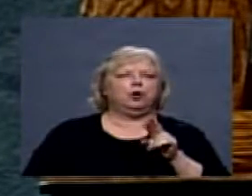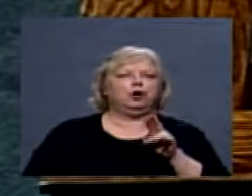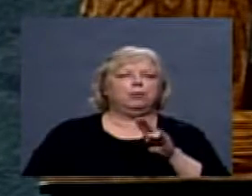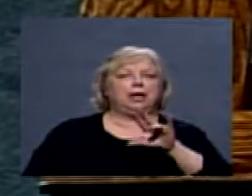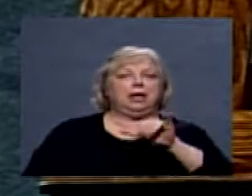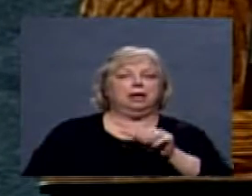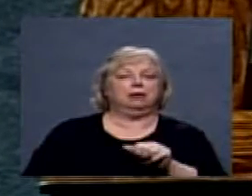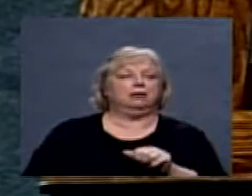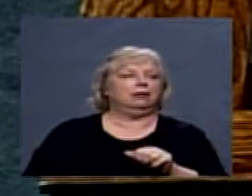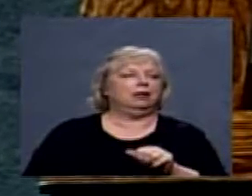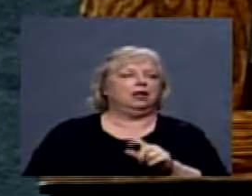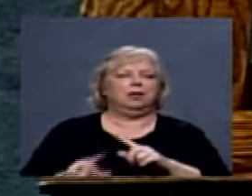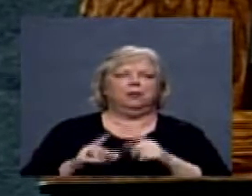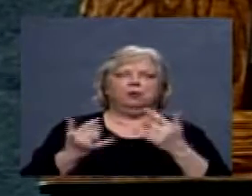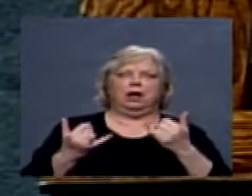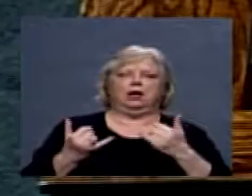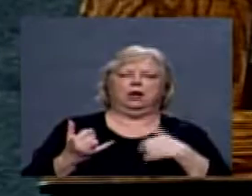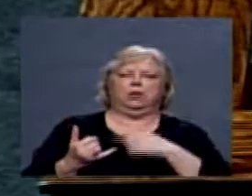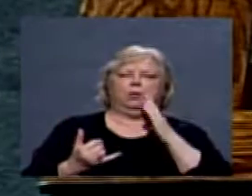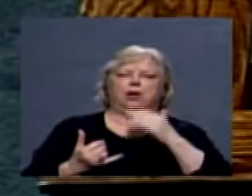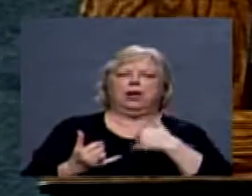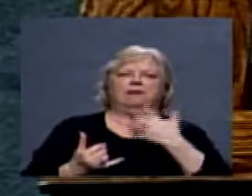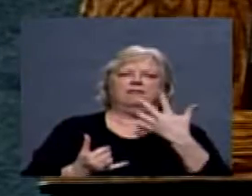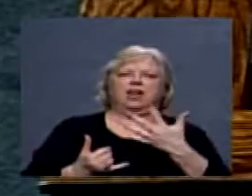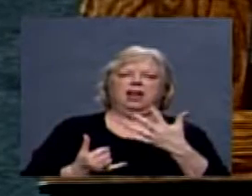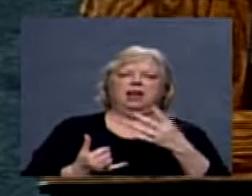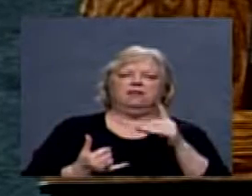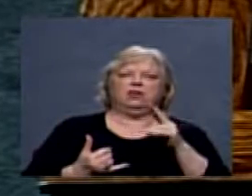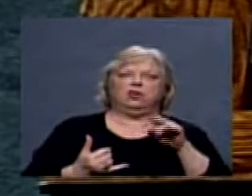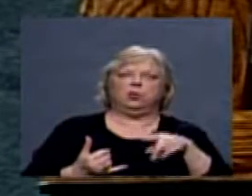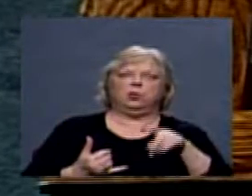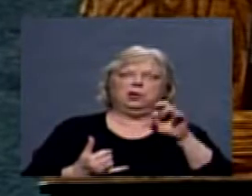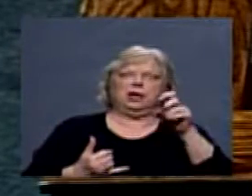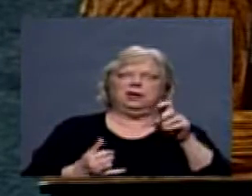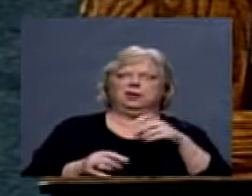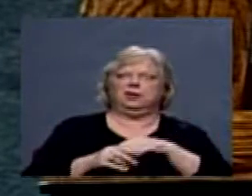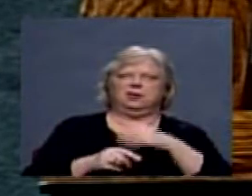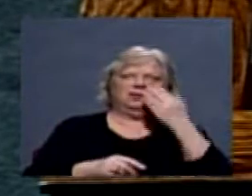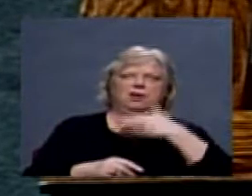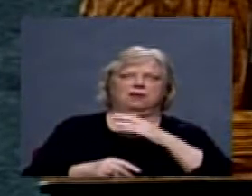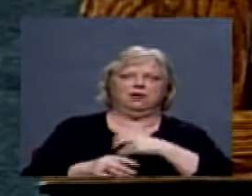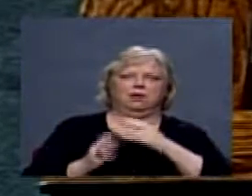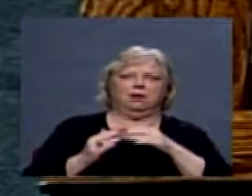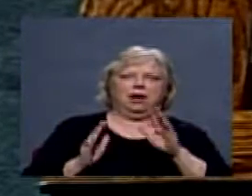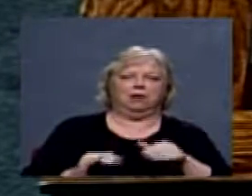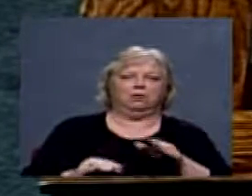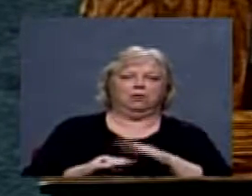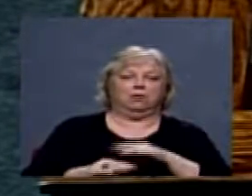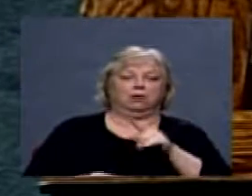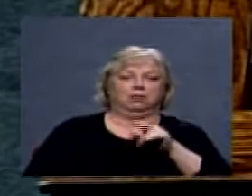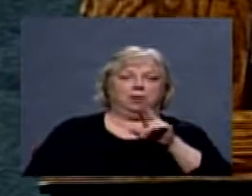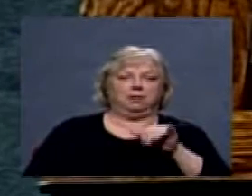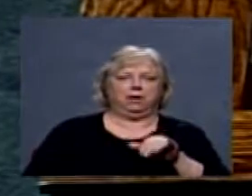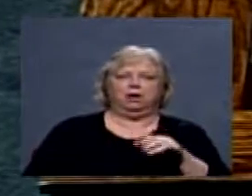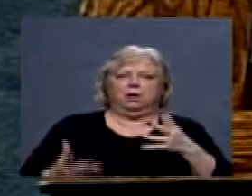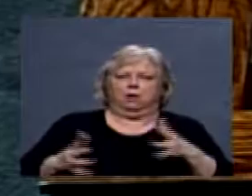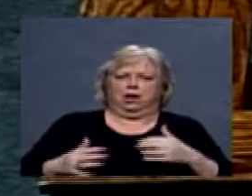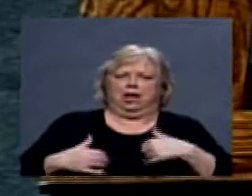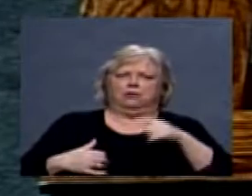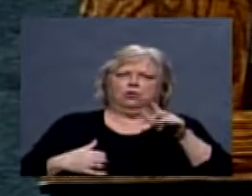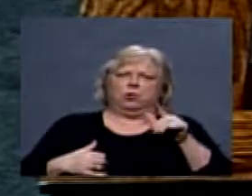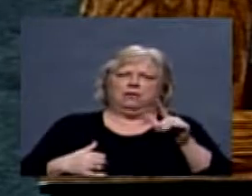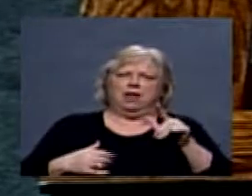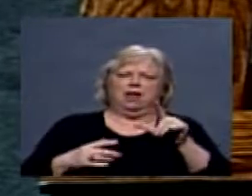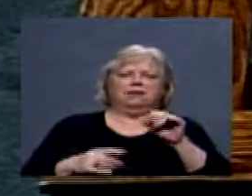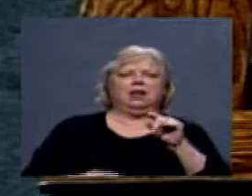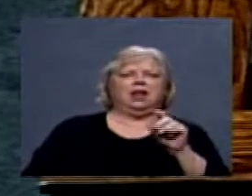of them just in front of our property, right on Perry Street. We already have 25 lots in our